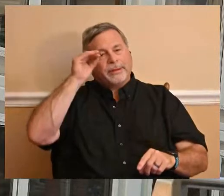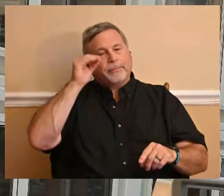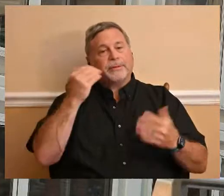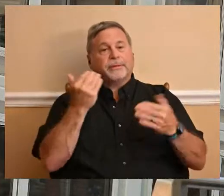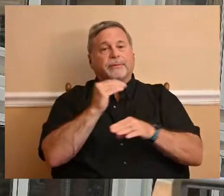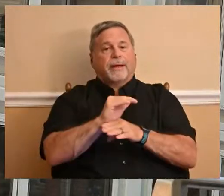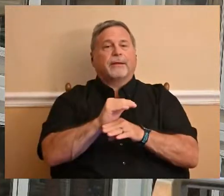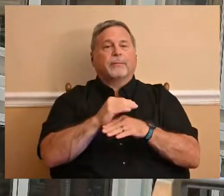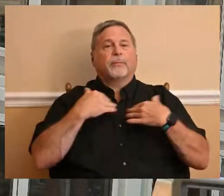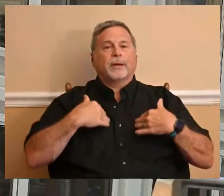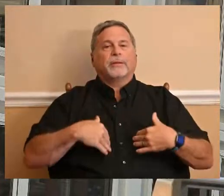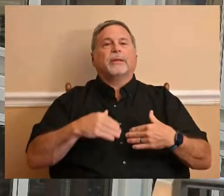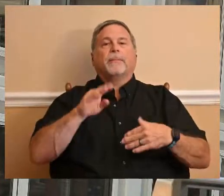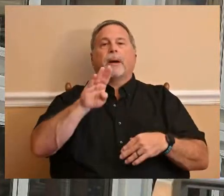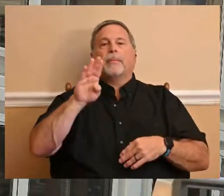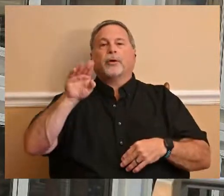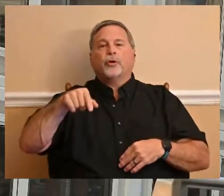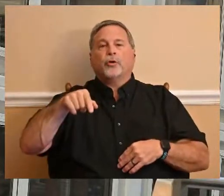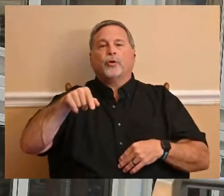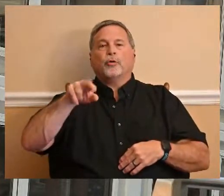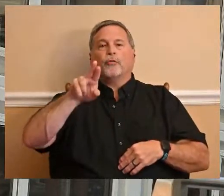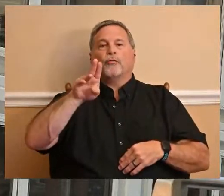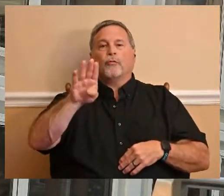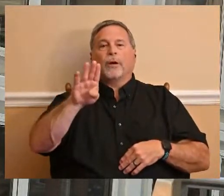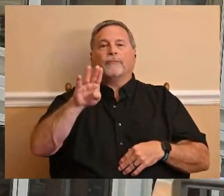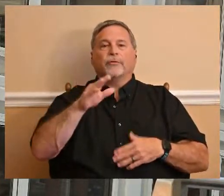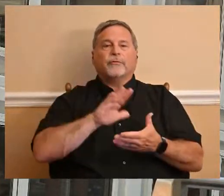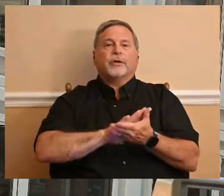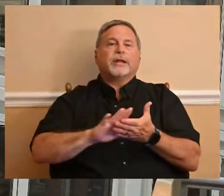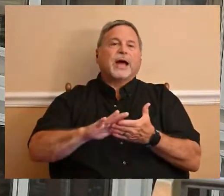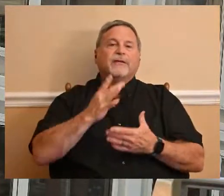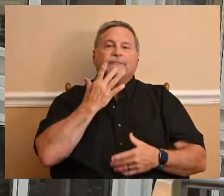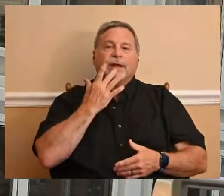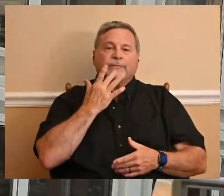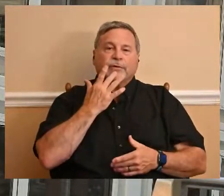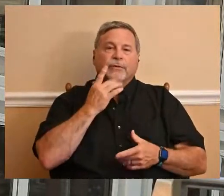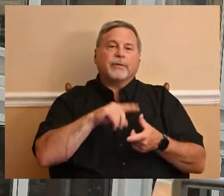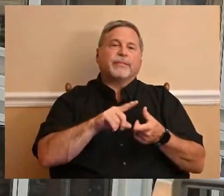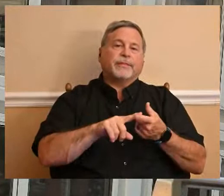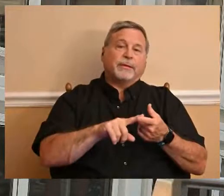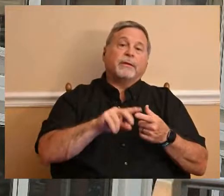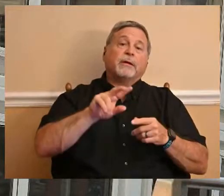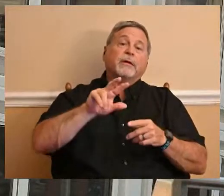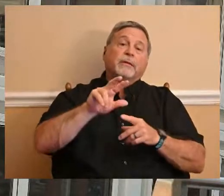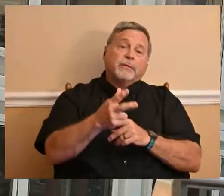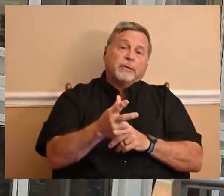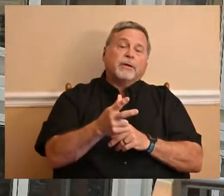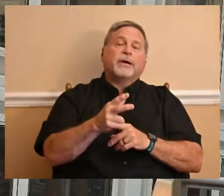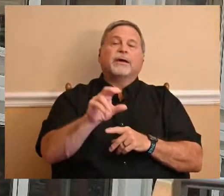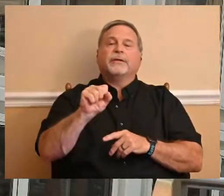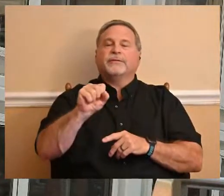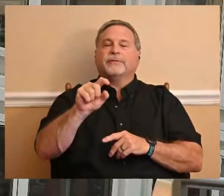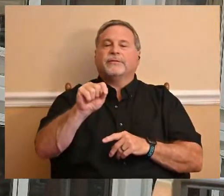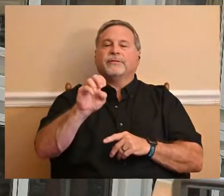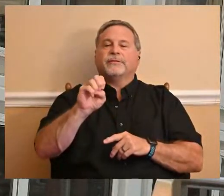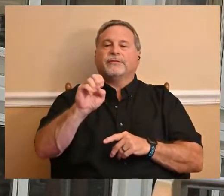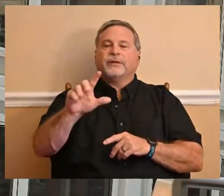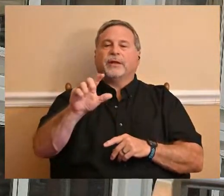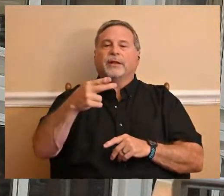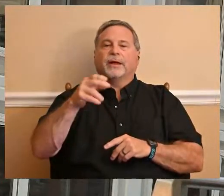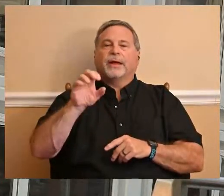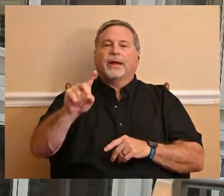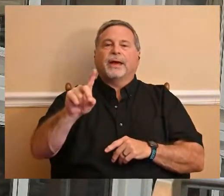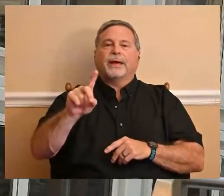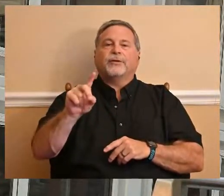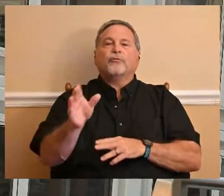give it a nice flavor. The other thing that we're gonna put on here is a steelhead trout. Now with that, I'm going to use a little bit of a mixed seasoning that we